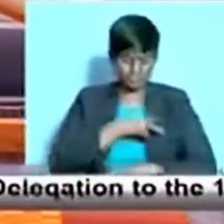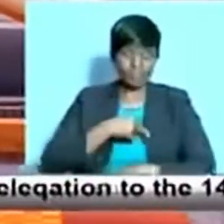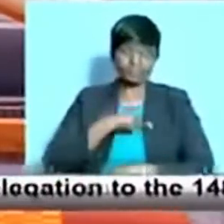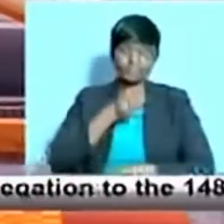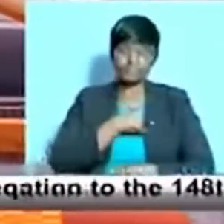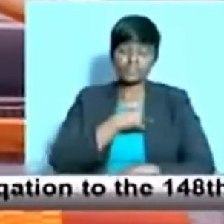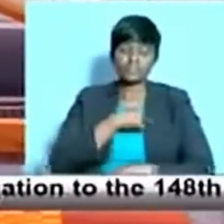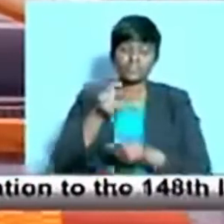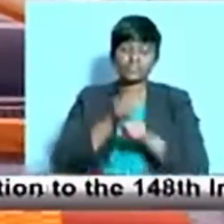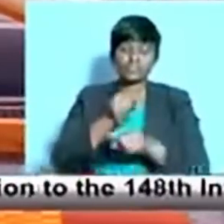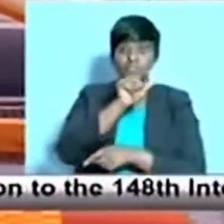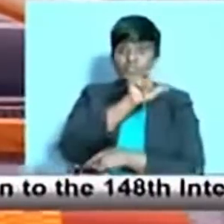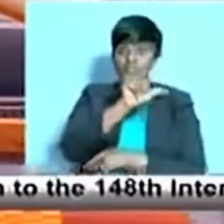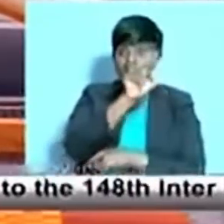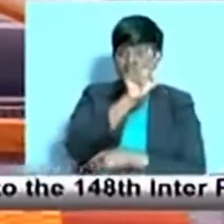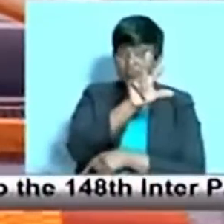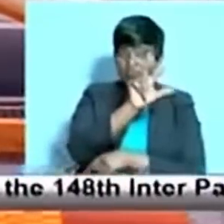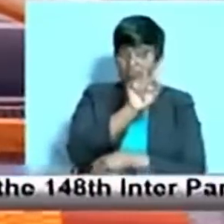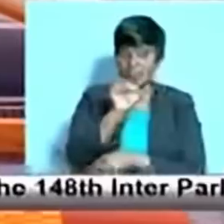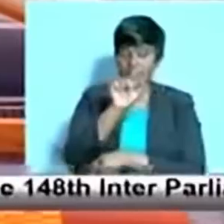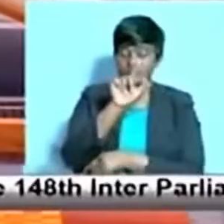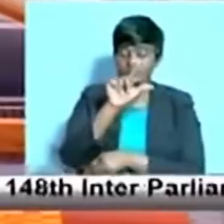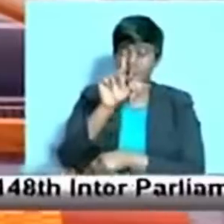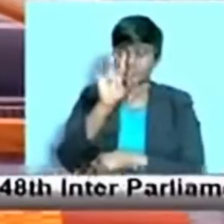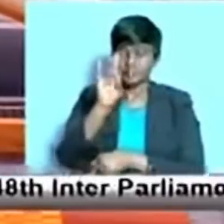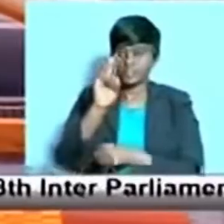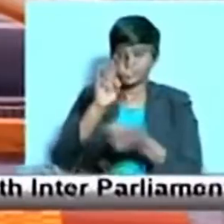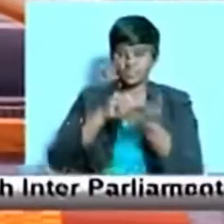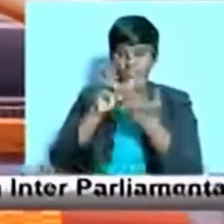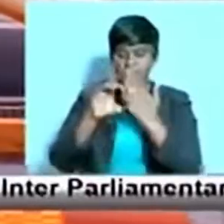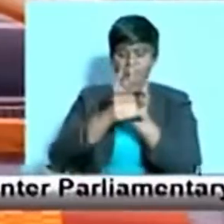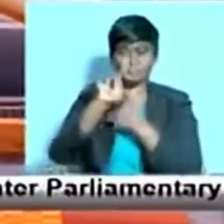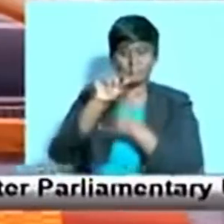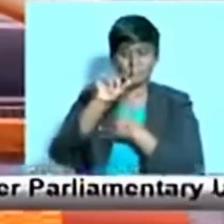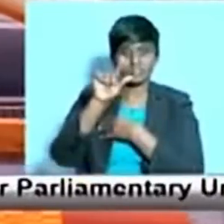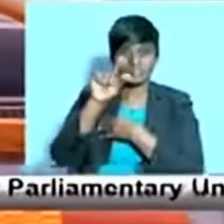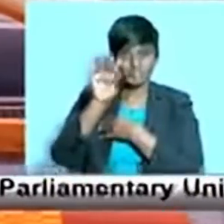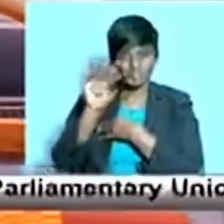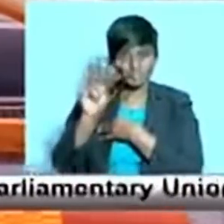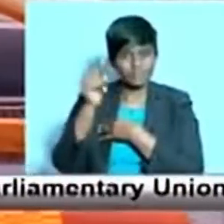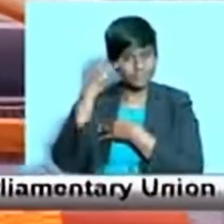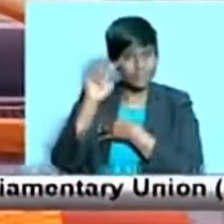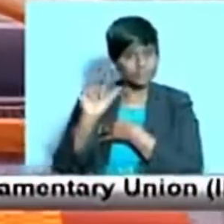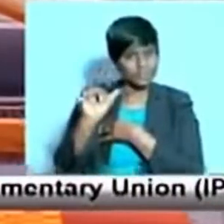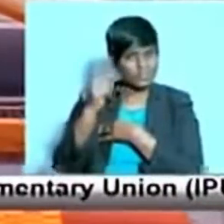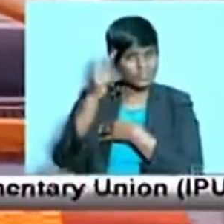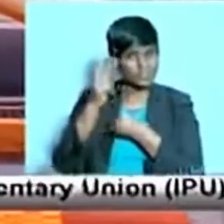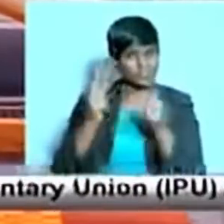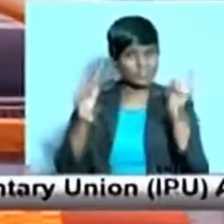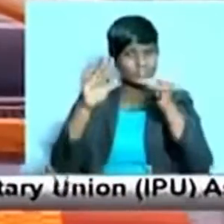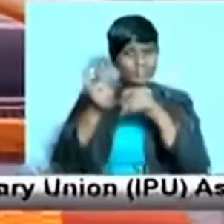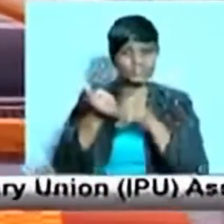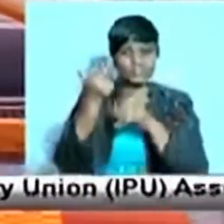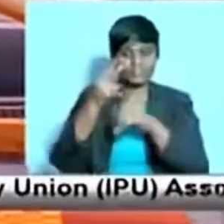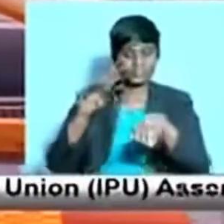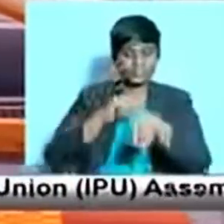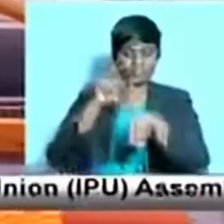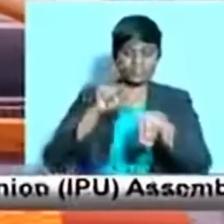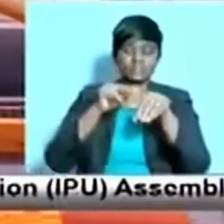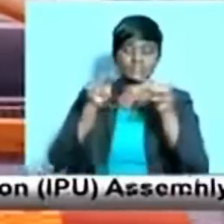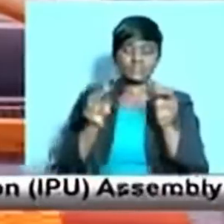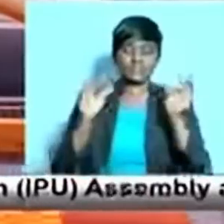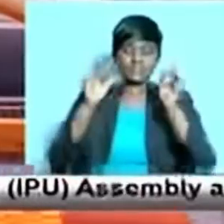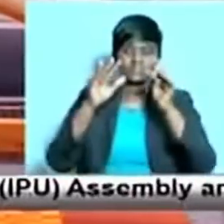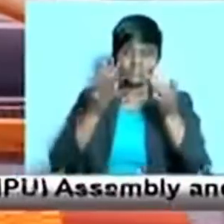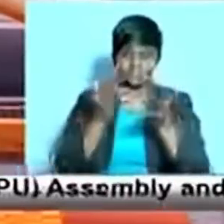Switzerland from 23rd to 27th March 2024 for the third session of the 13th National